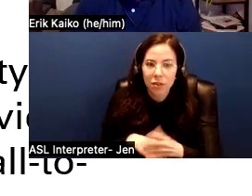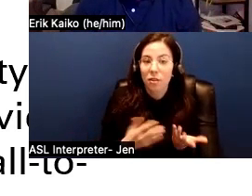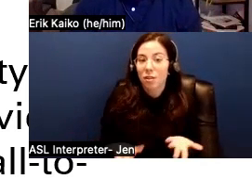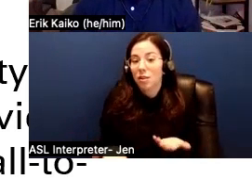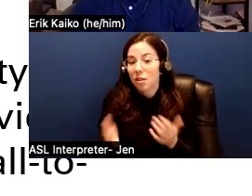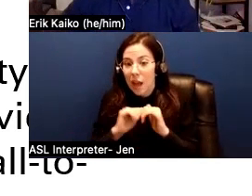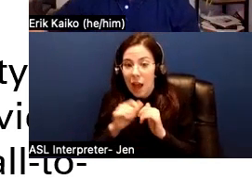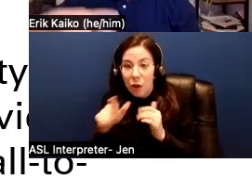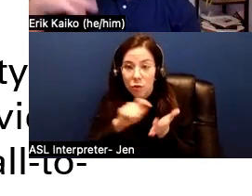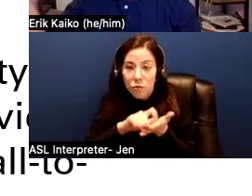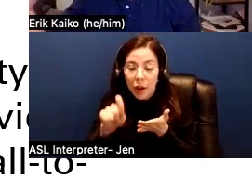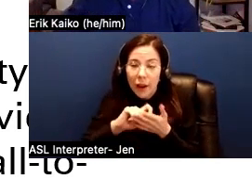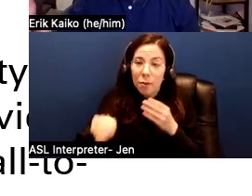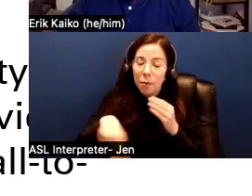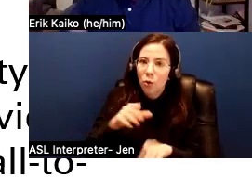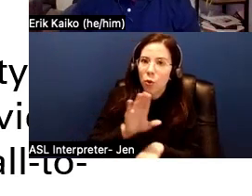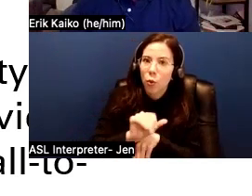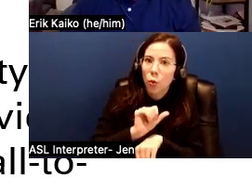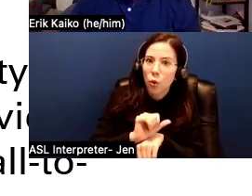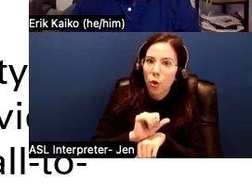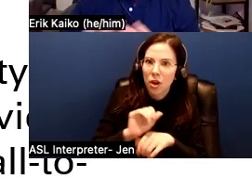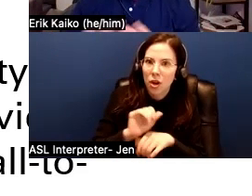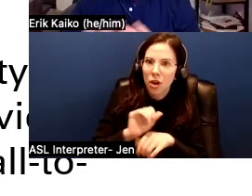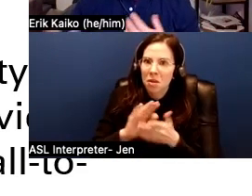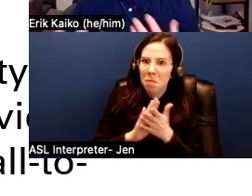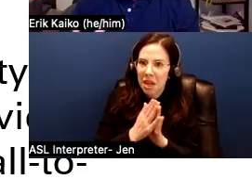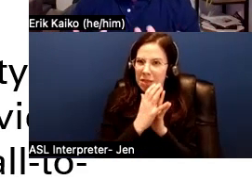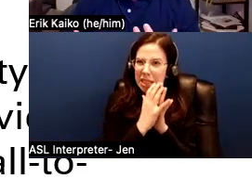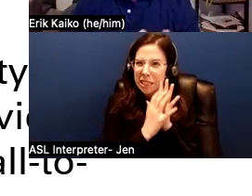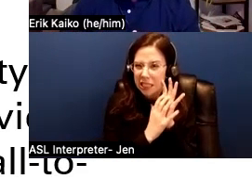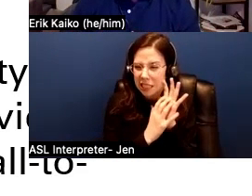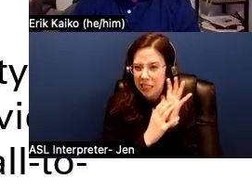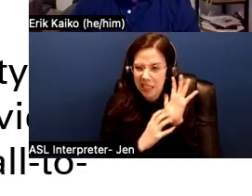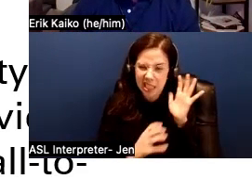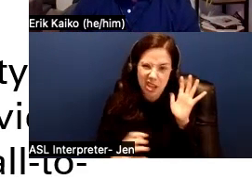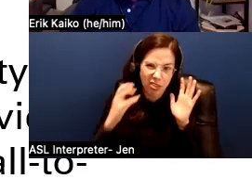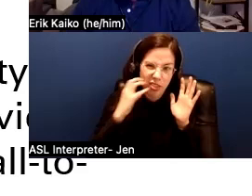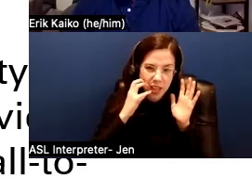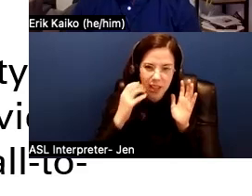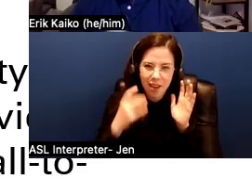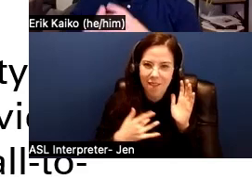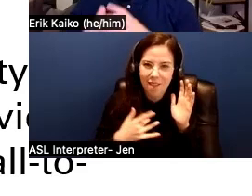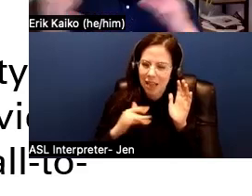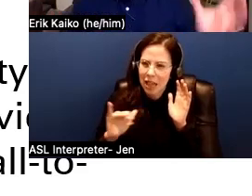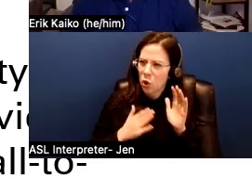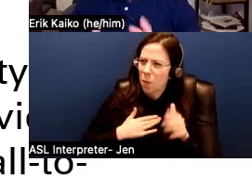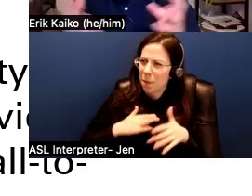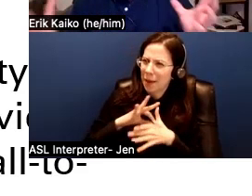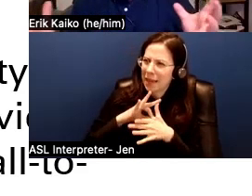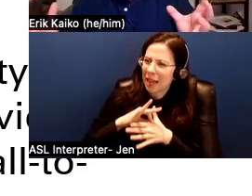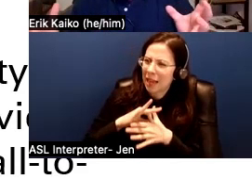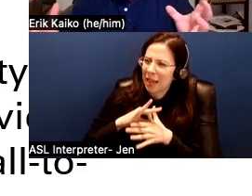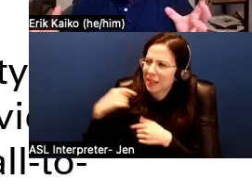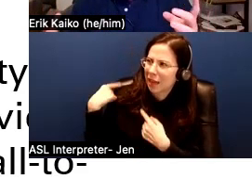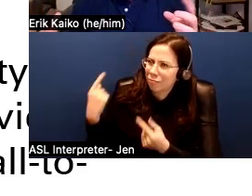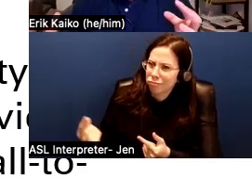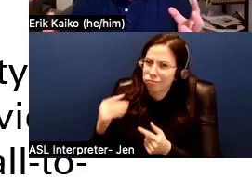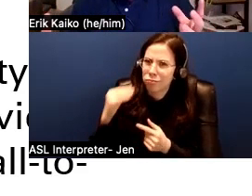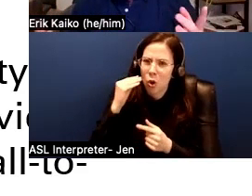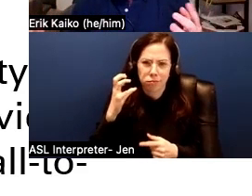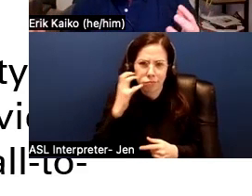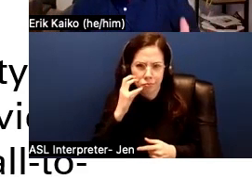perhaps gets very verbose, and you've been putting content out there that's a little heavier or